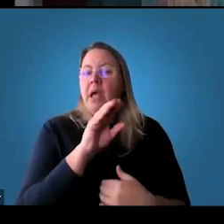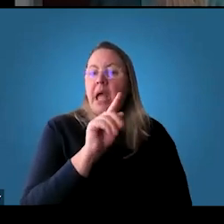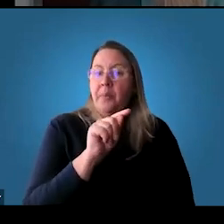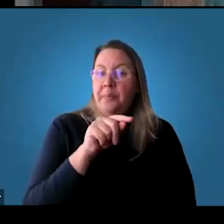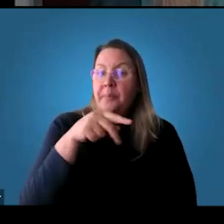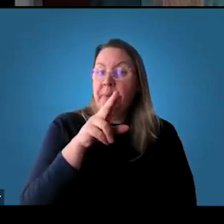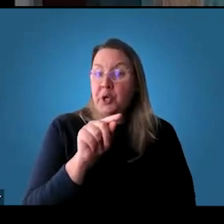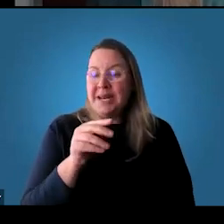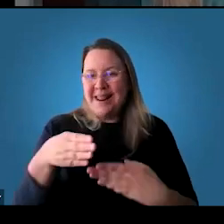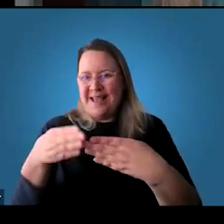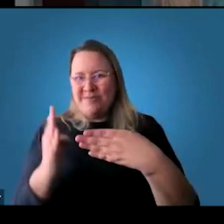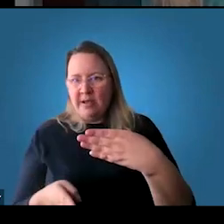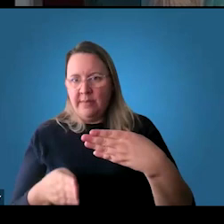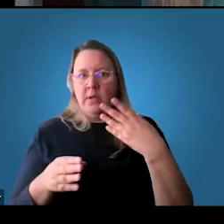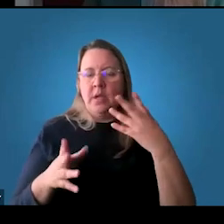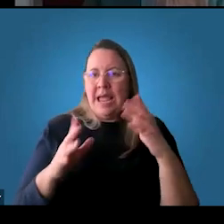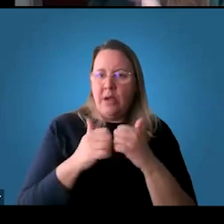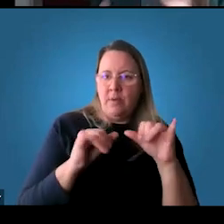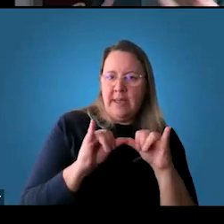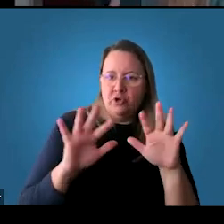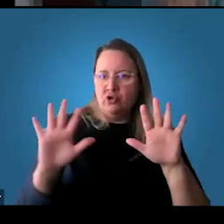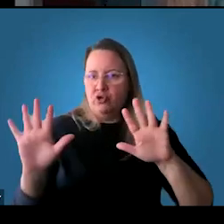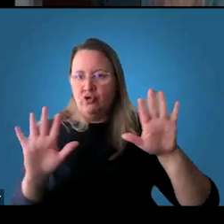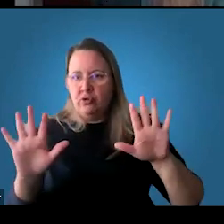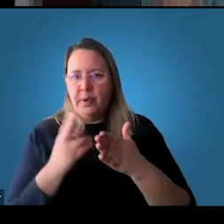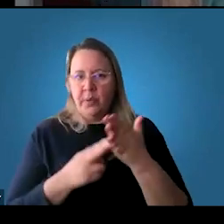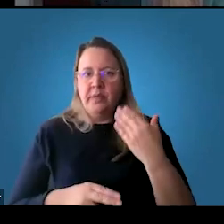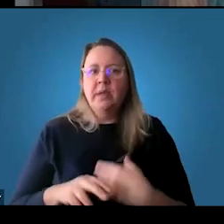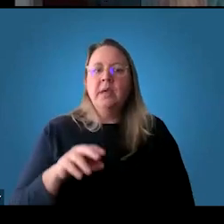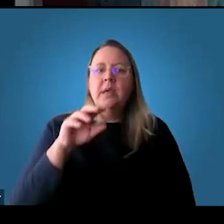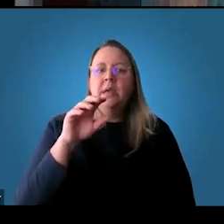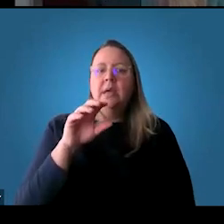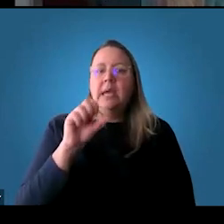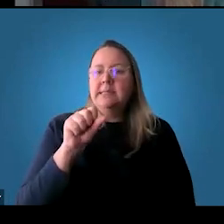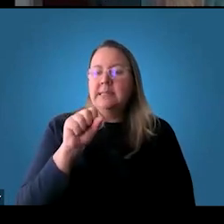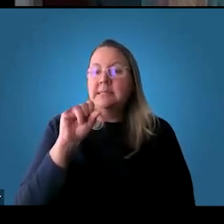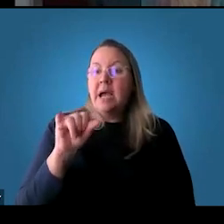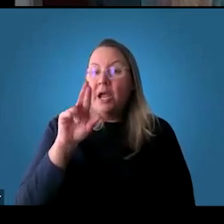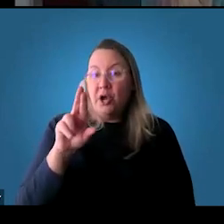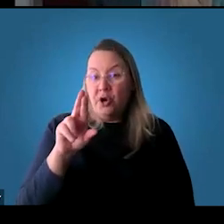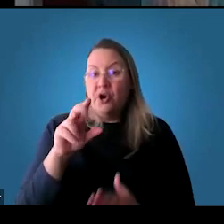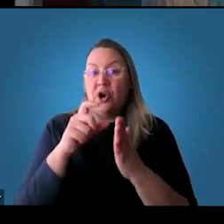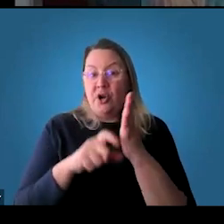are worth monitoring and measuring. Now, this SSIR series that I've mentioned a couple of times includes